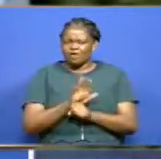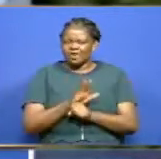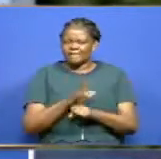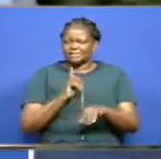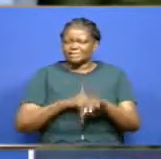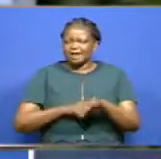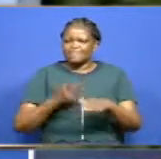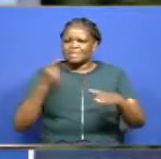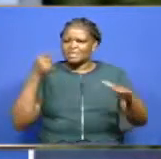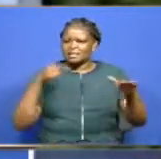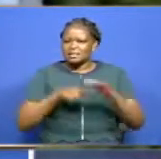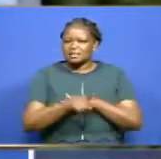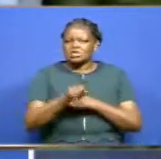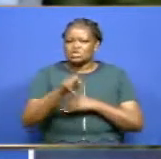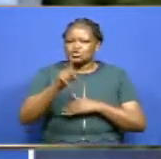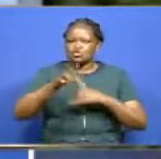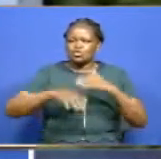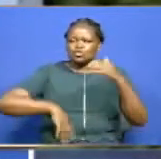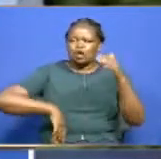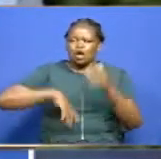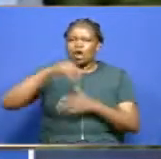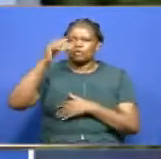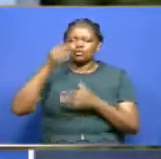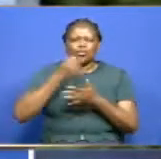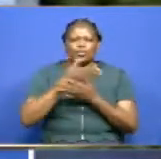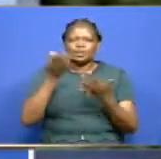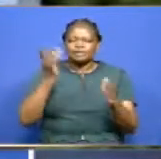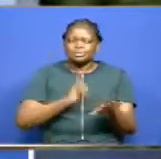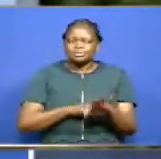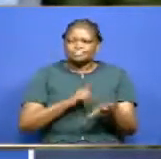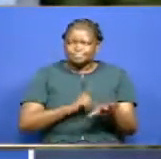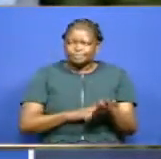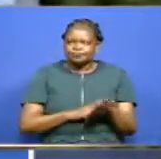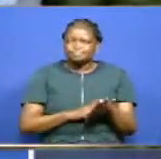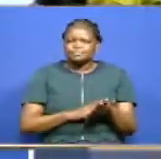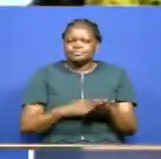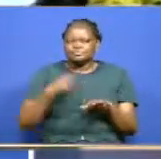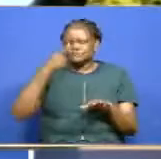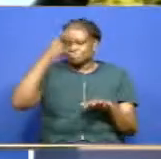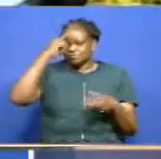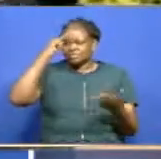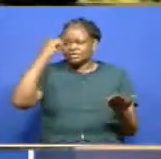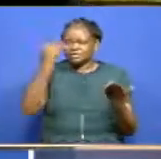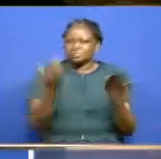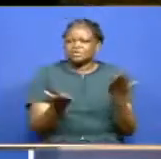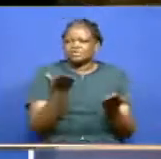exiting, or any time during the service itself.